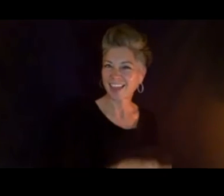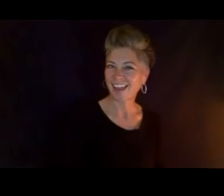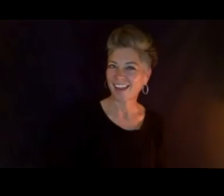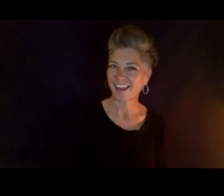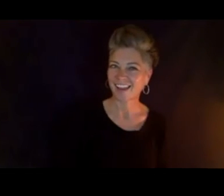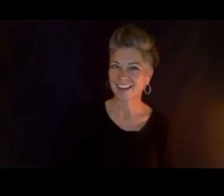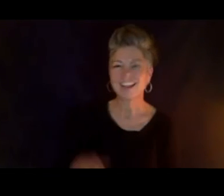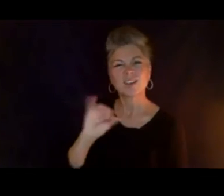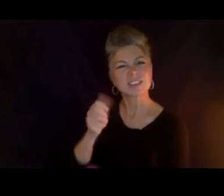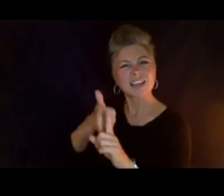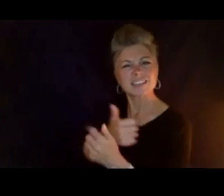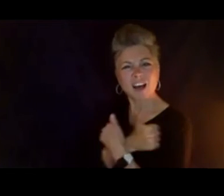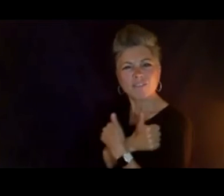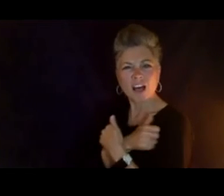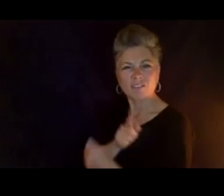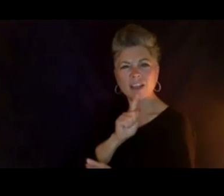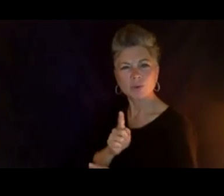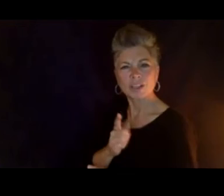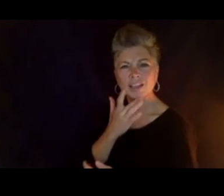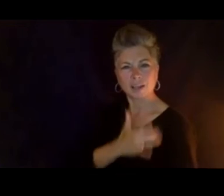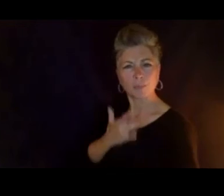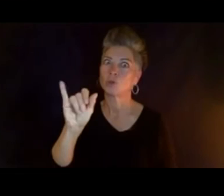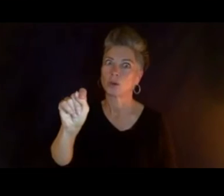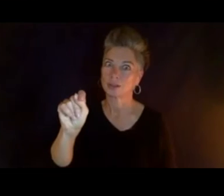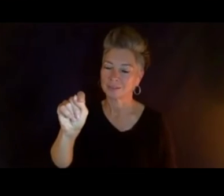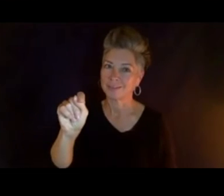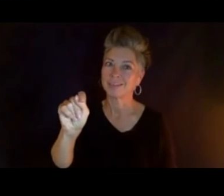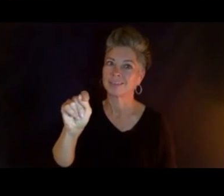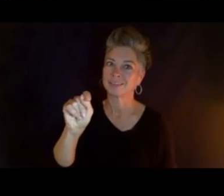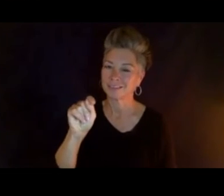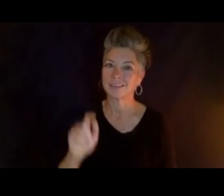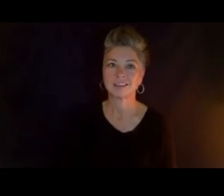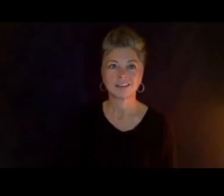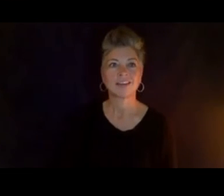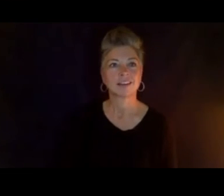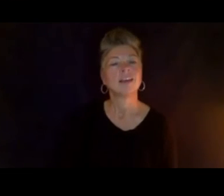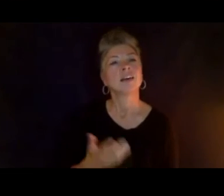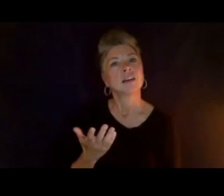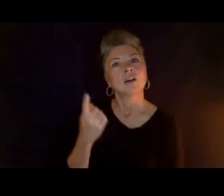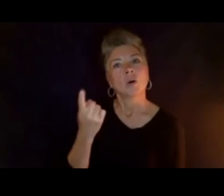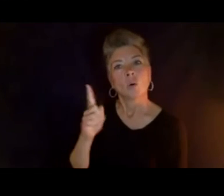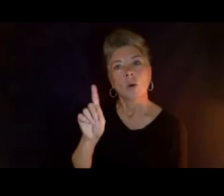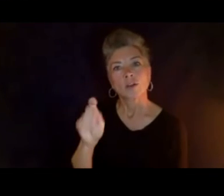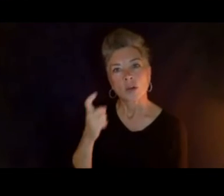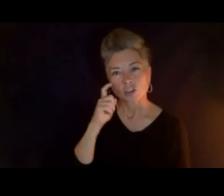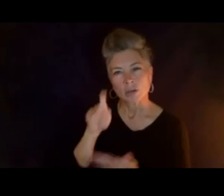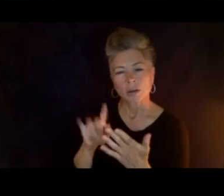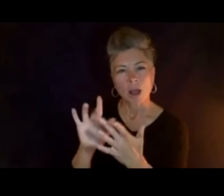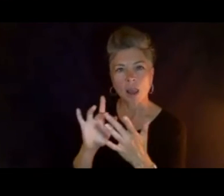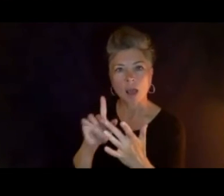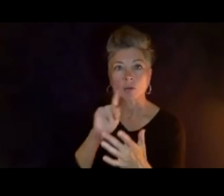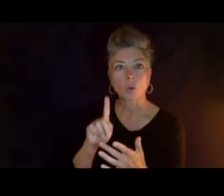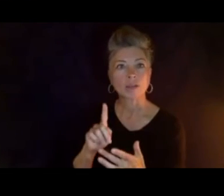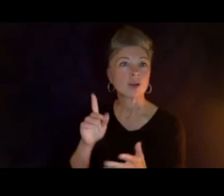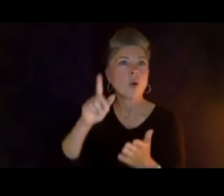It was, like, self-love. Yeah. I really loved it. It's just so, so great. Yeah. One of the questions I found online was, like, the soundtrack of the book. And